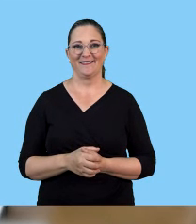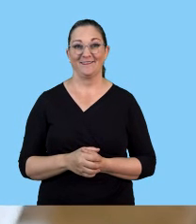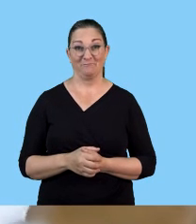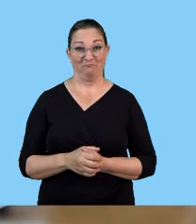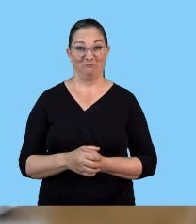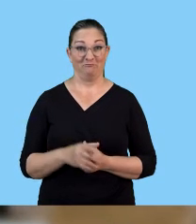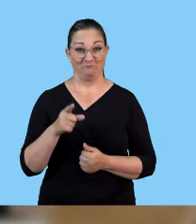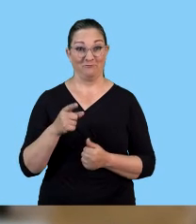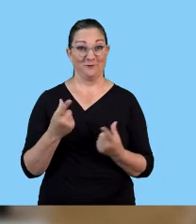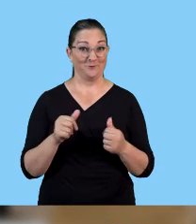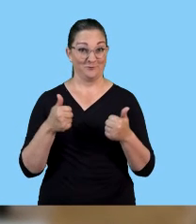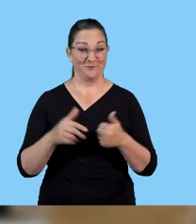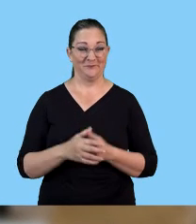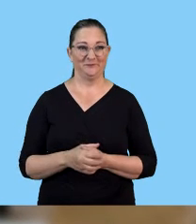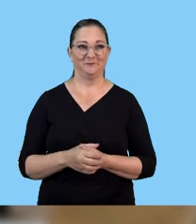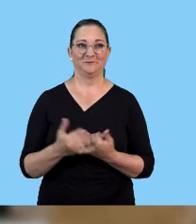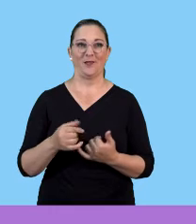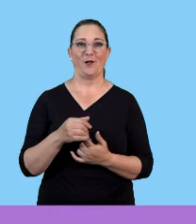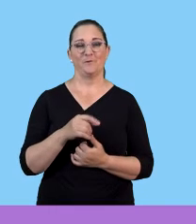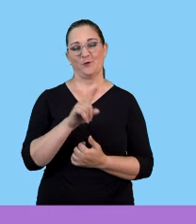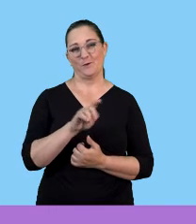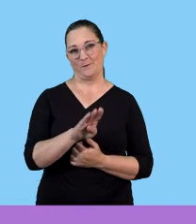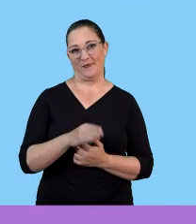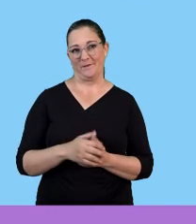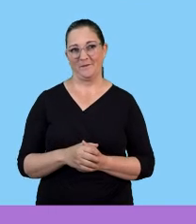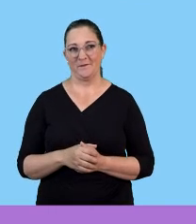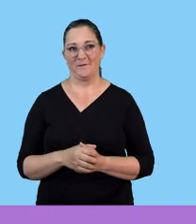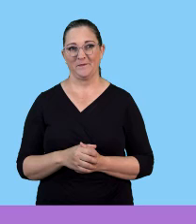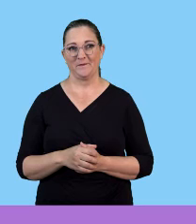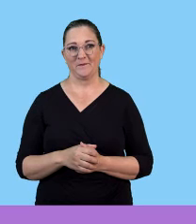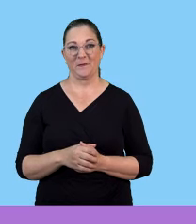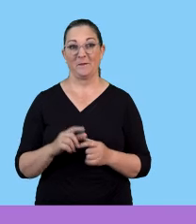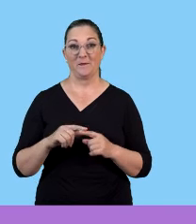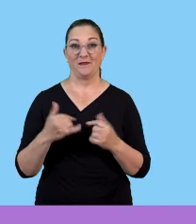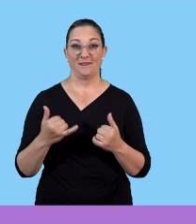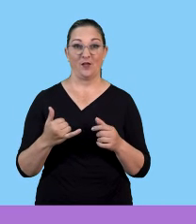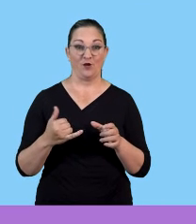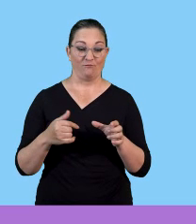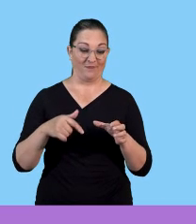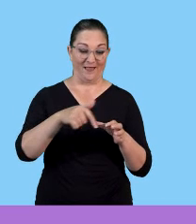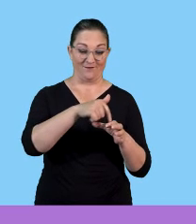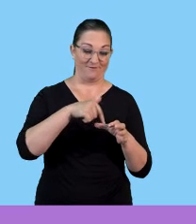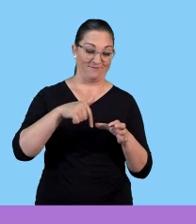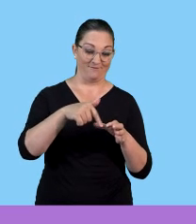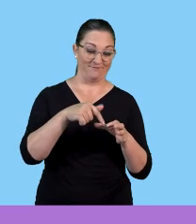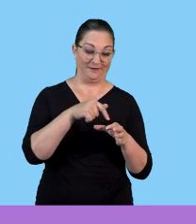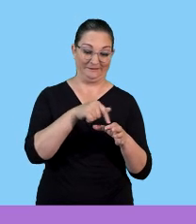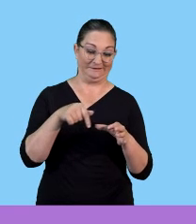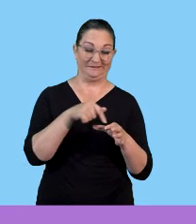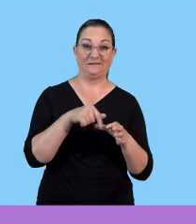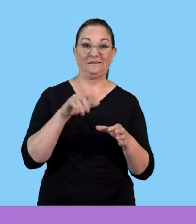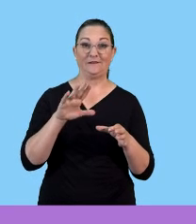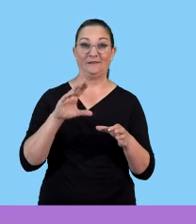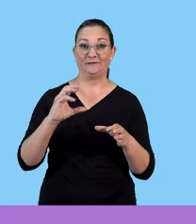Wow. All right, we're getting there. We're doing something. Question B. If the diameter of one round